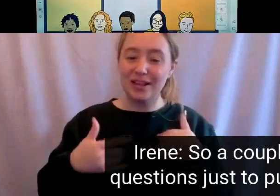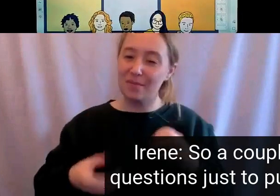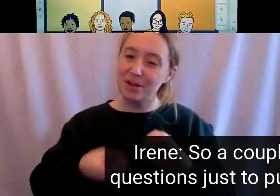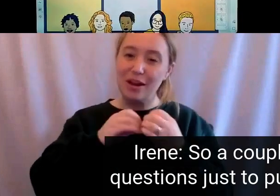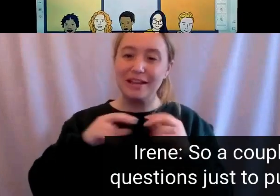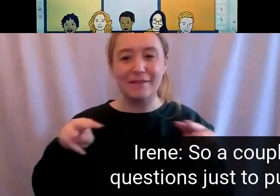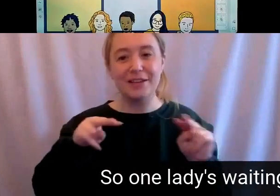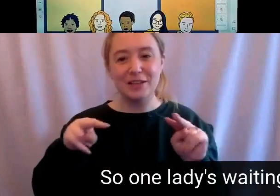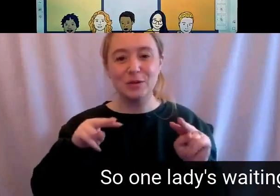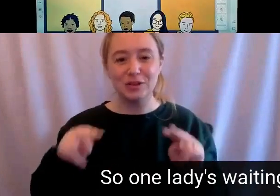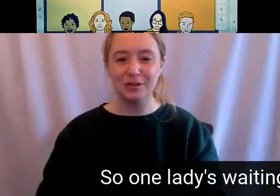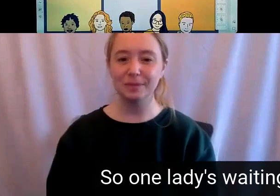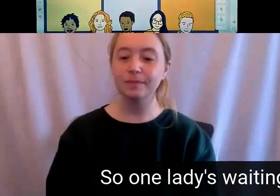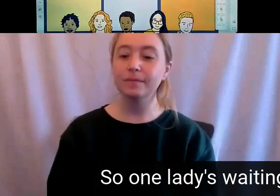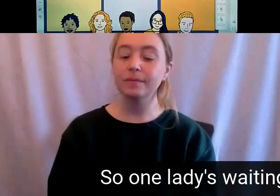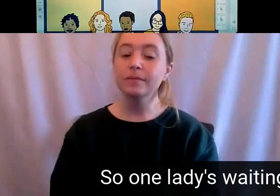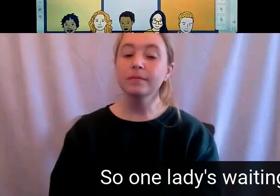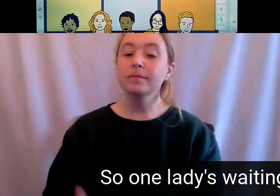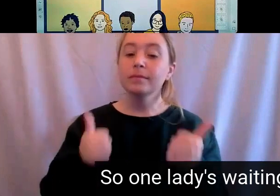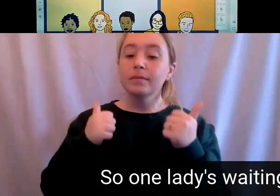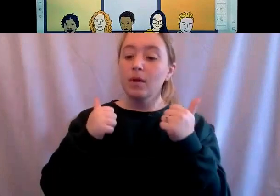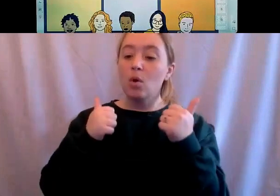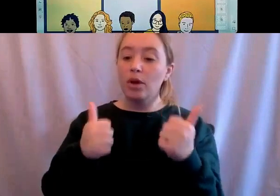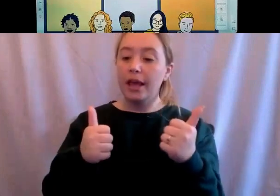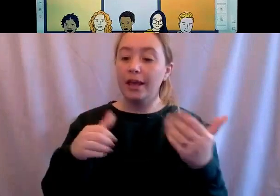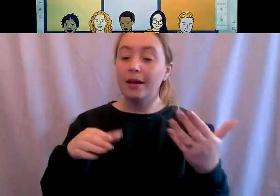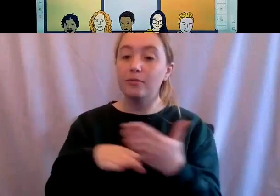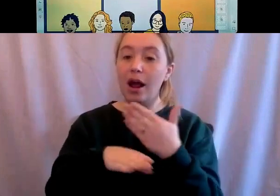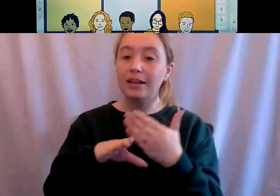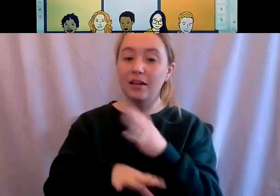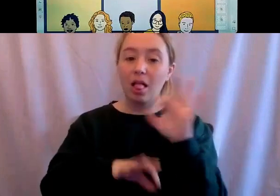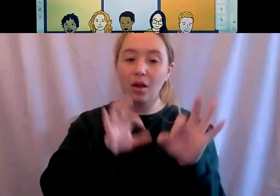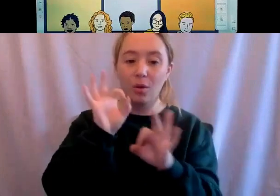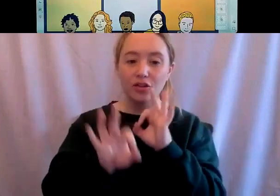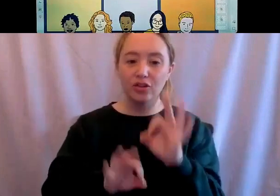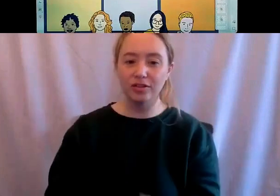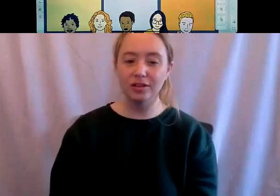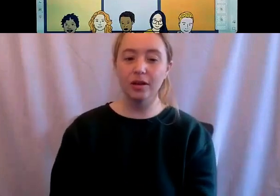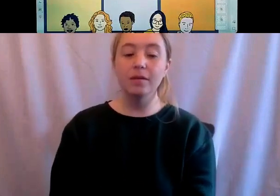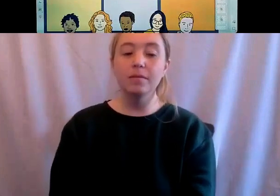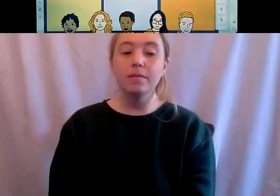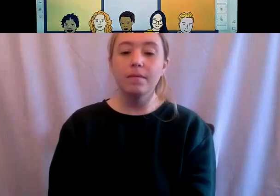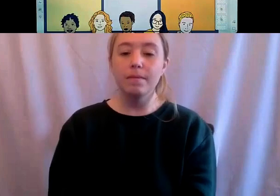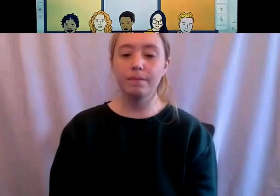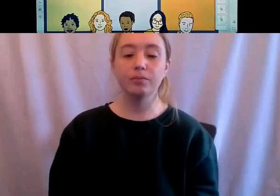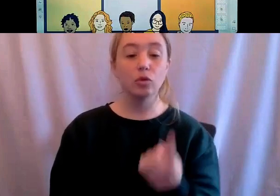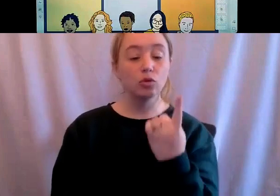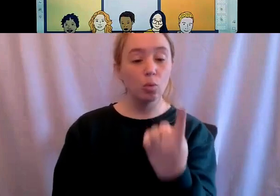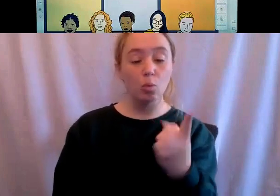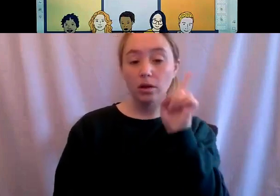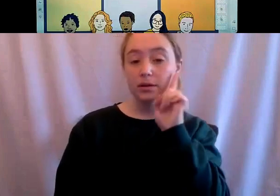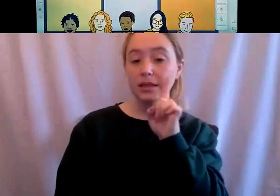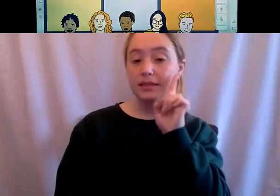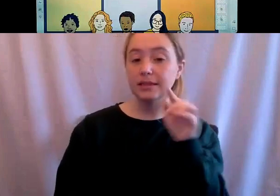So a couple of very practical questions just to put to you then, Jenny. So one lady's waiting